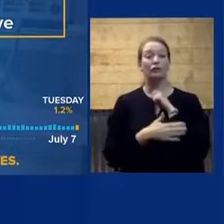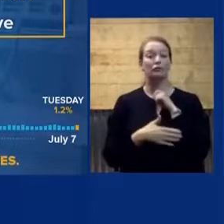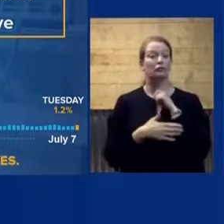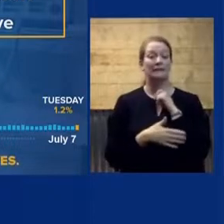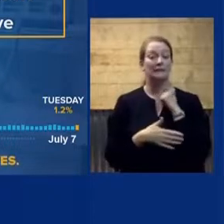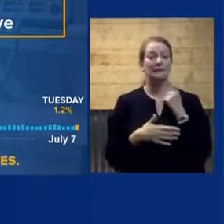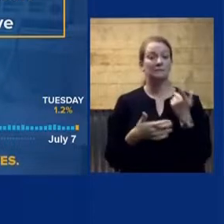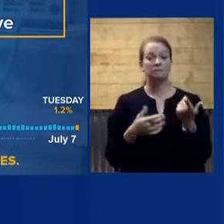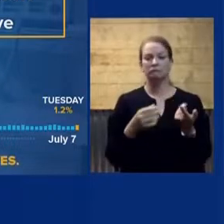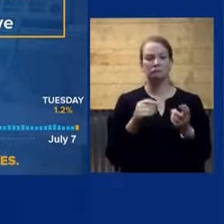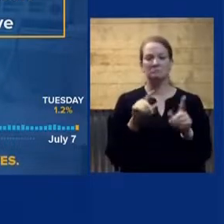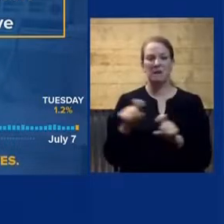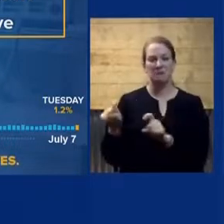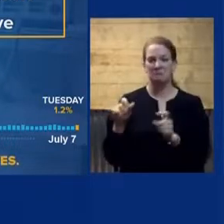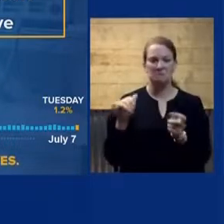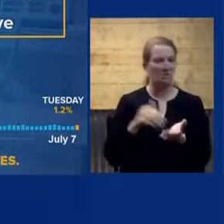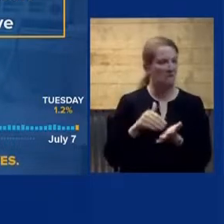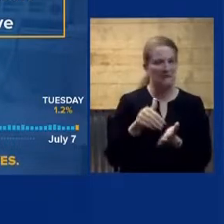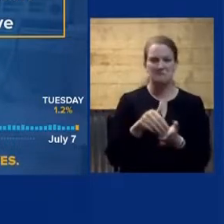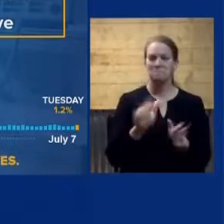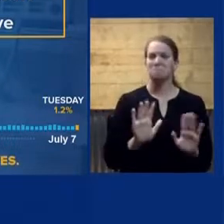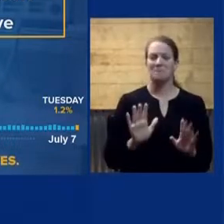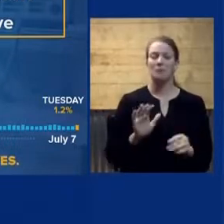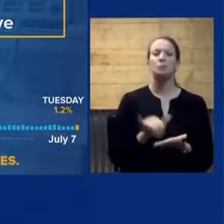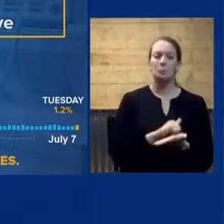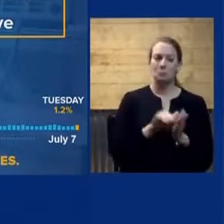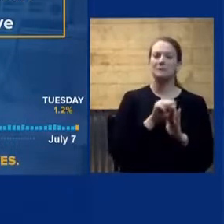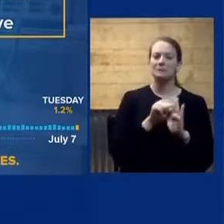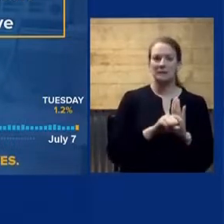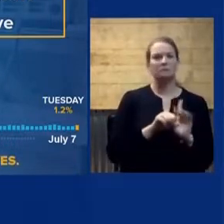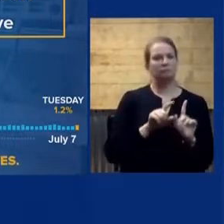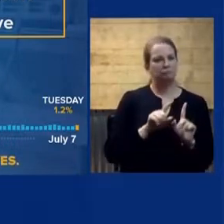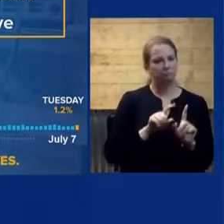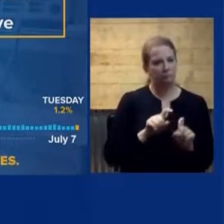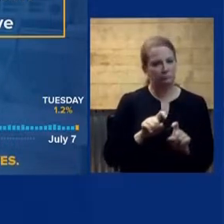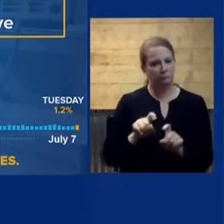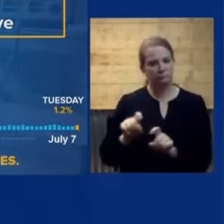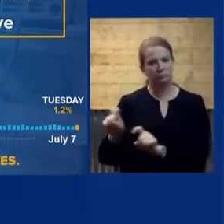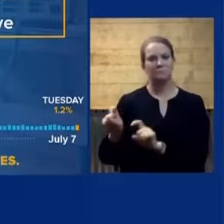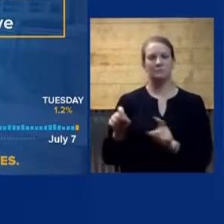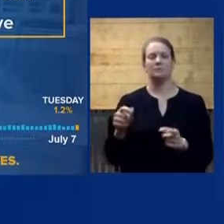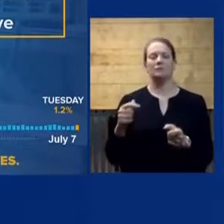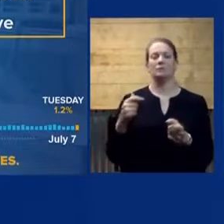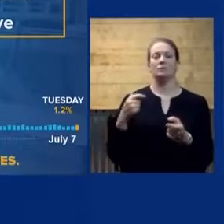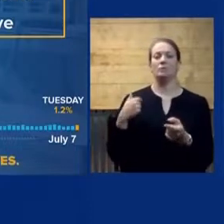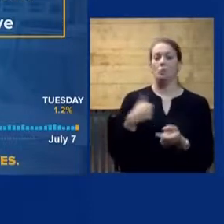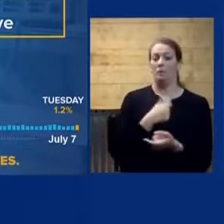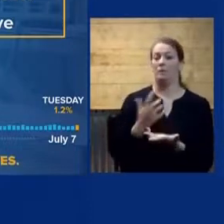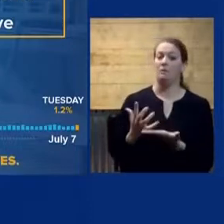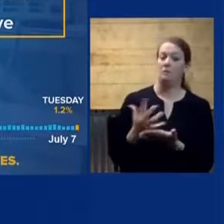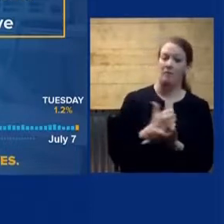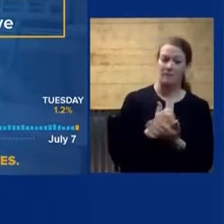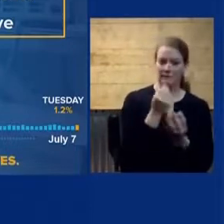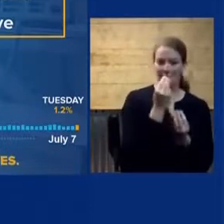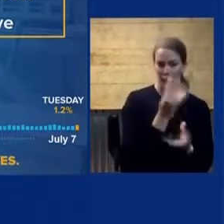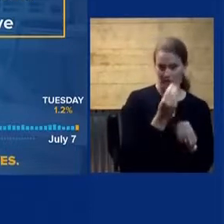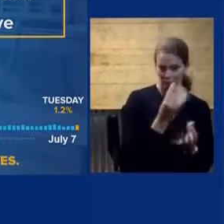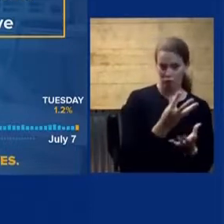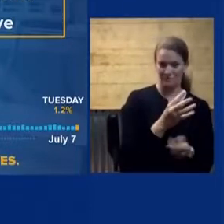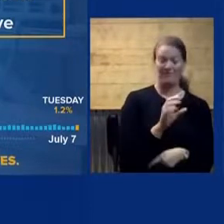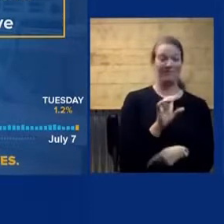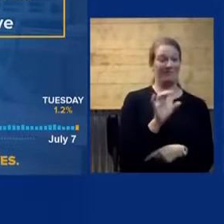than New York tests. So we get the information, and the information can then lead